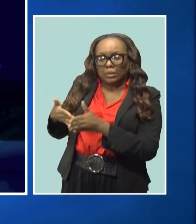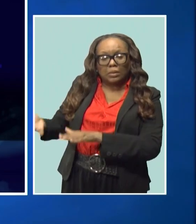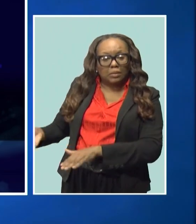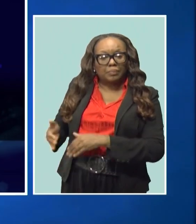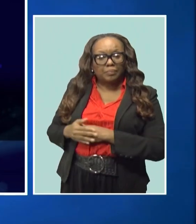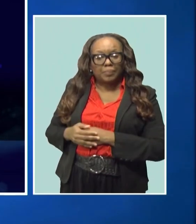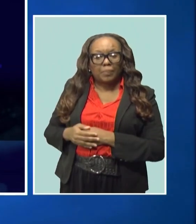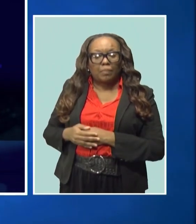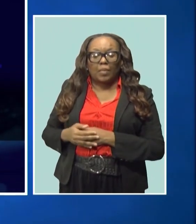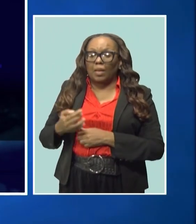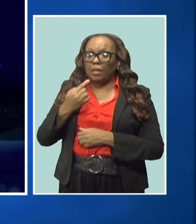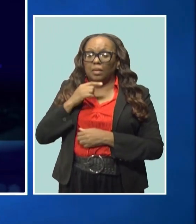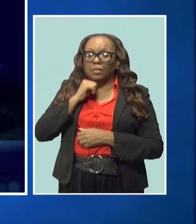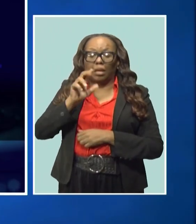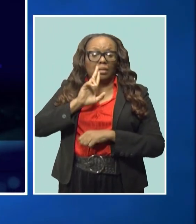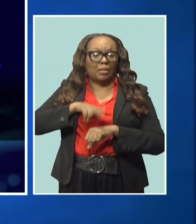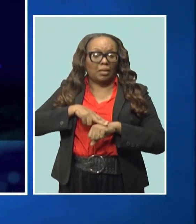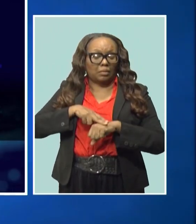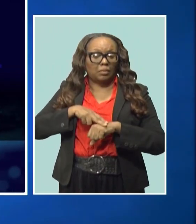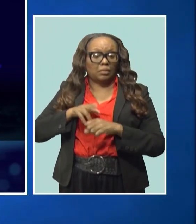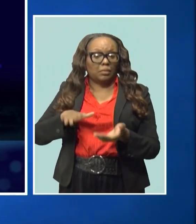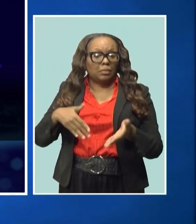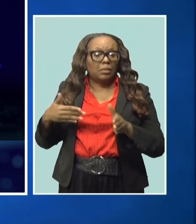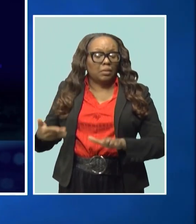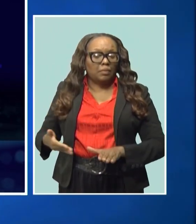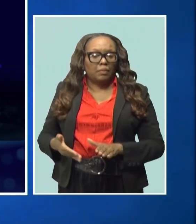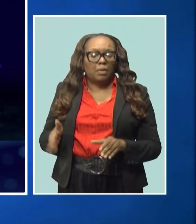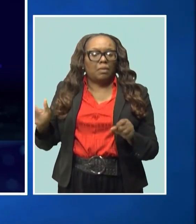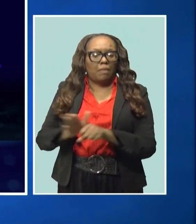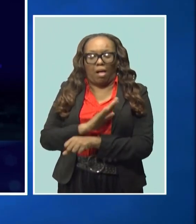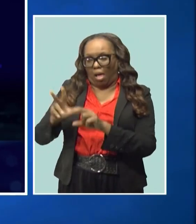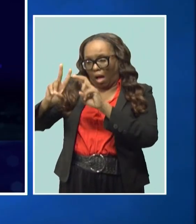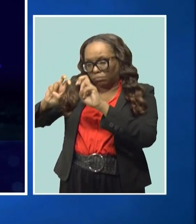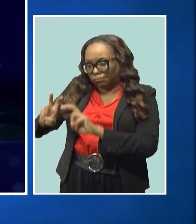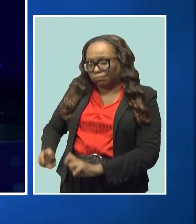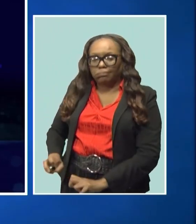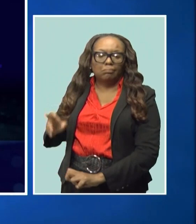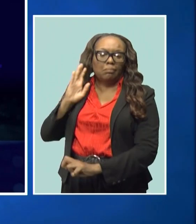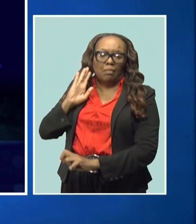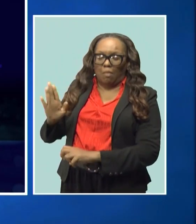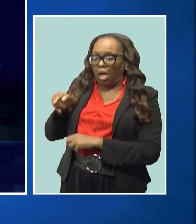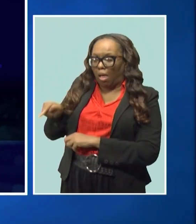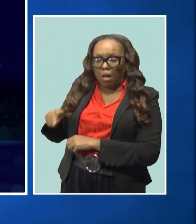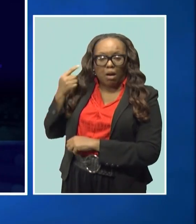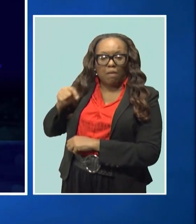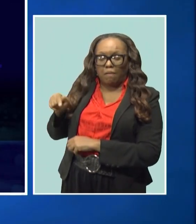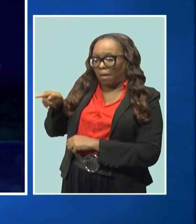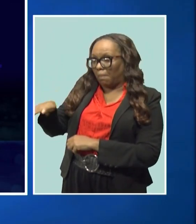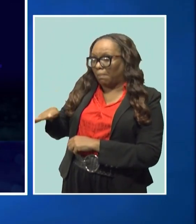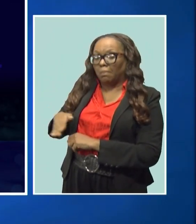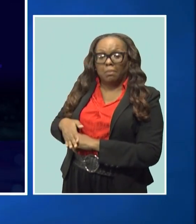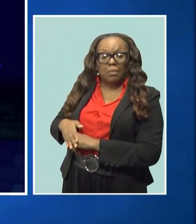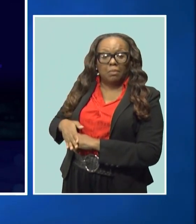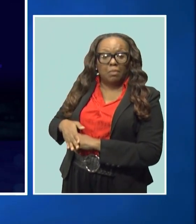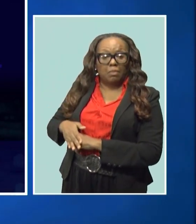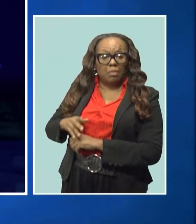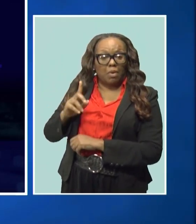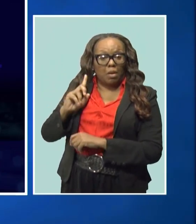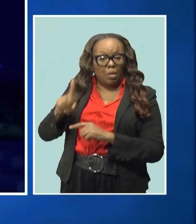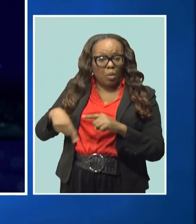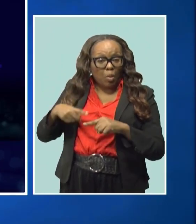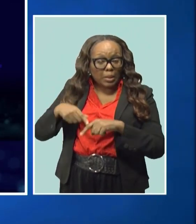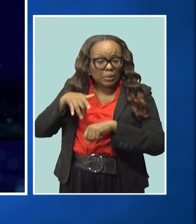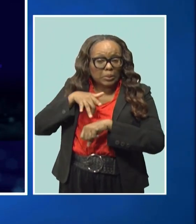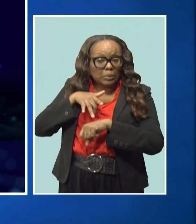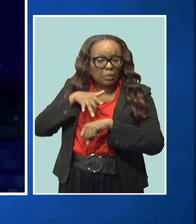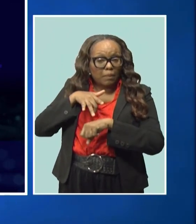treated as unnatural. A thorough investigation will be done, and at the earliest opportunity, a